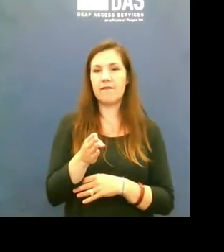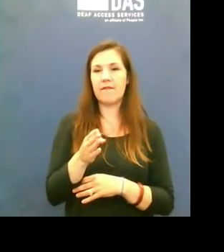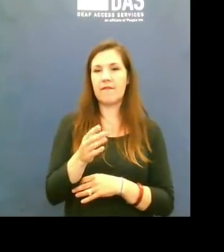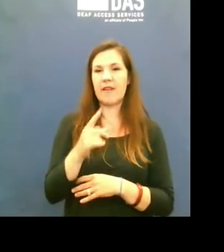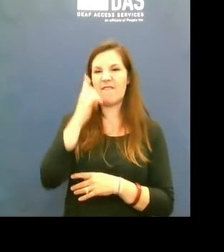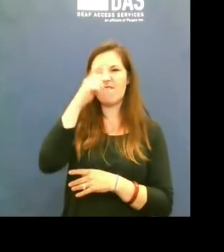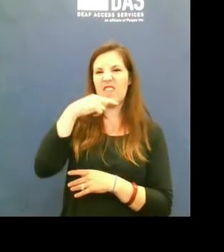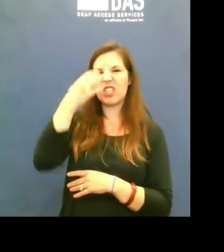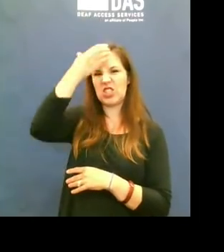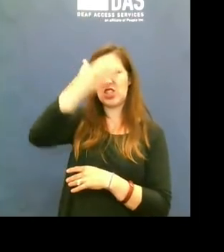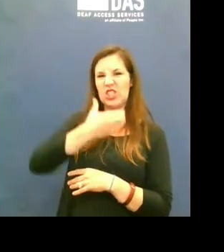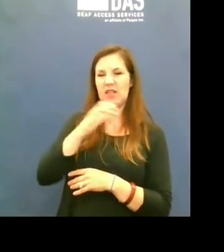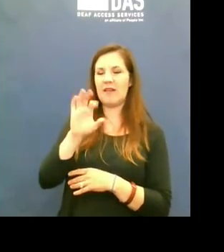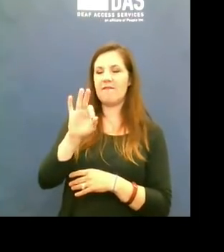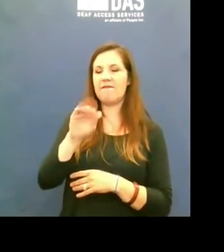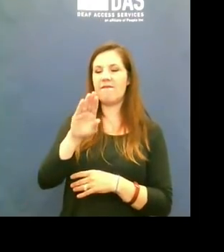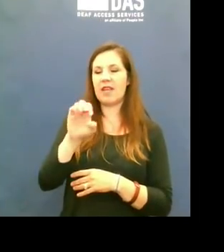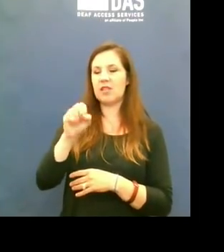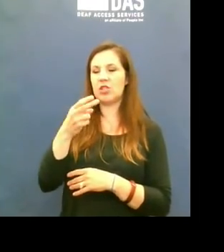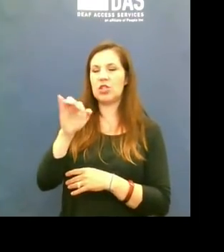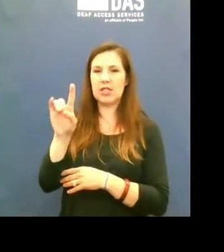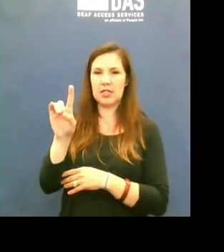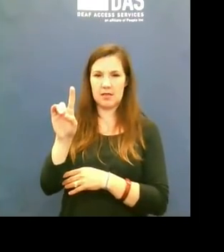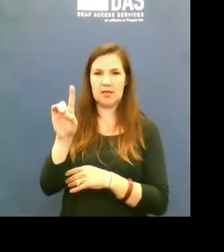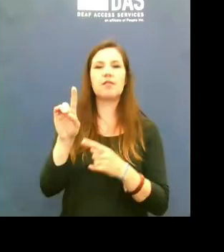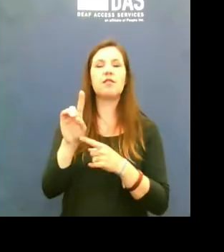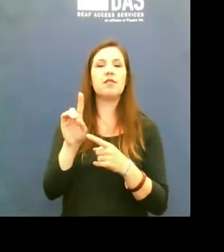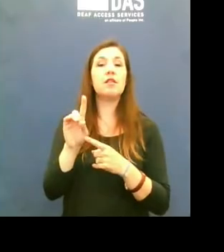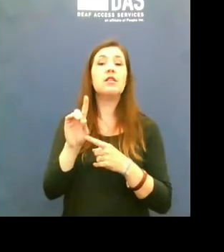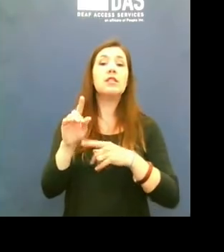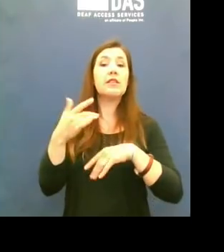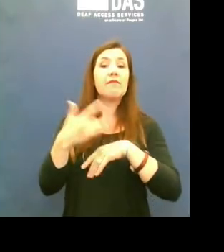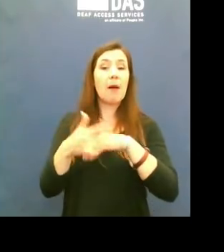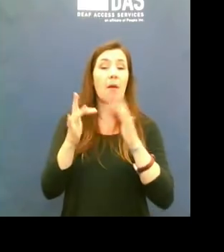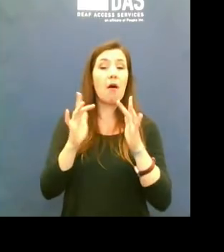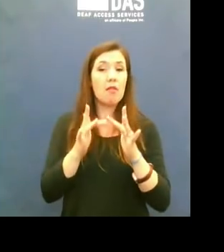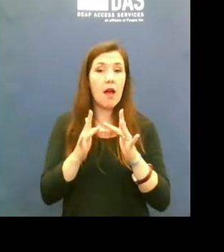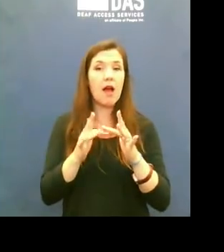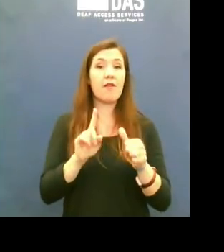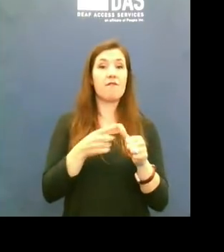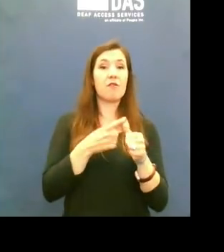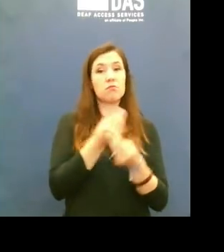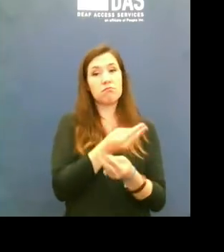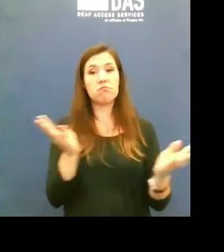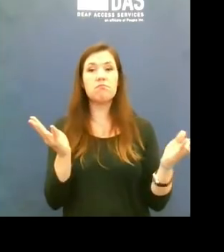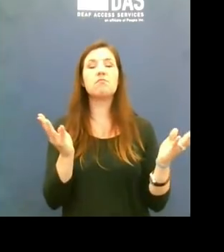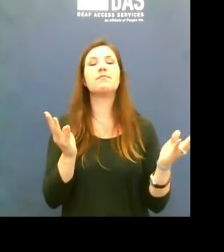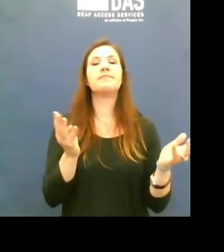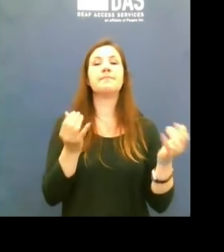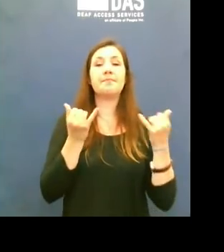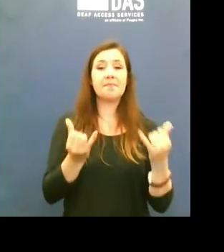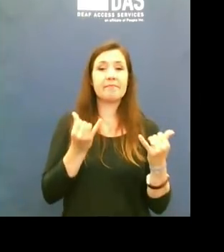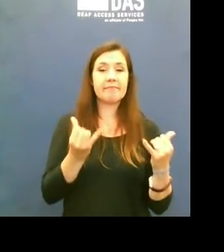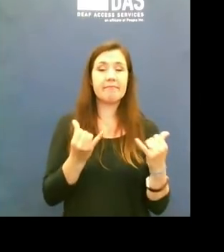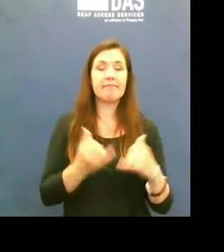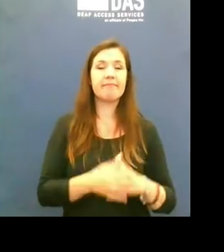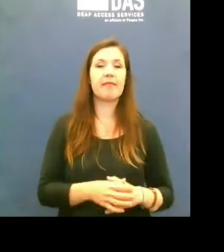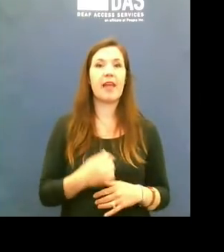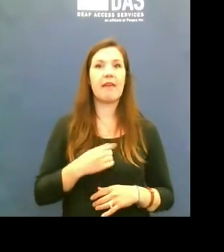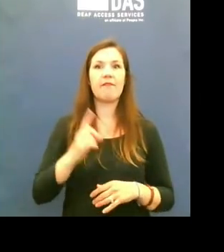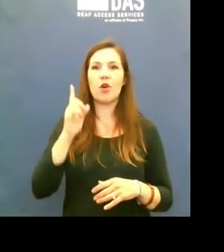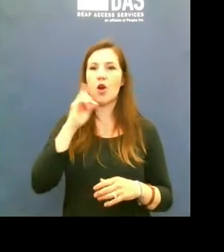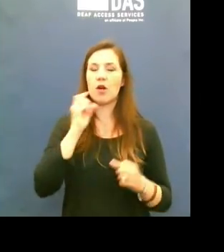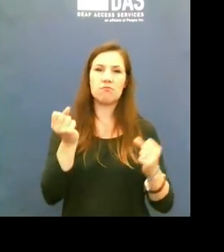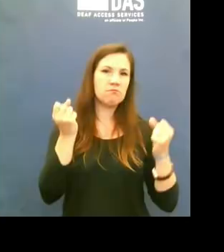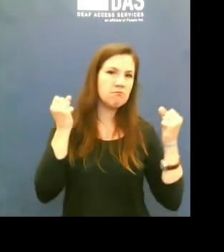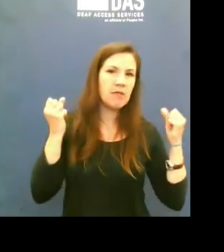erie.gov/face shields. That site is online, and we had our first distribution of face shields today at the location, and I've heard hundreds